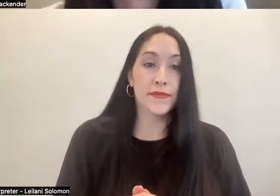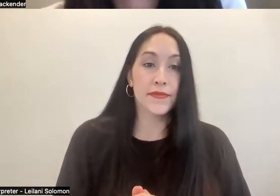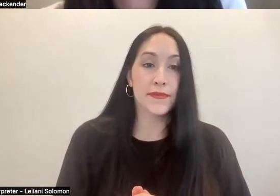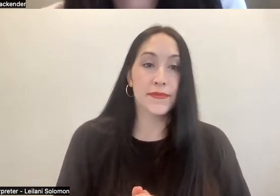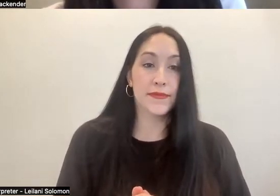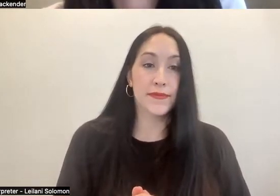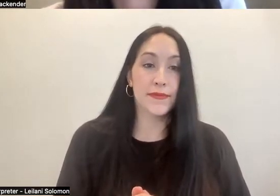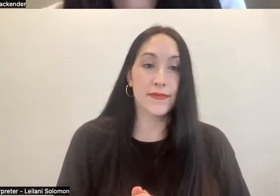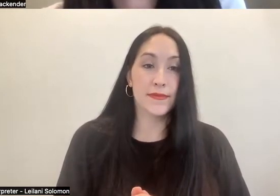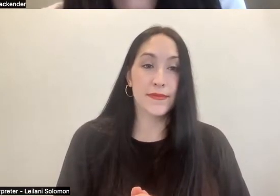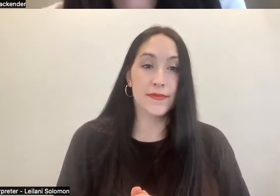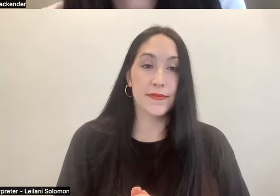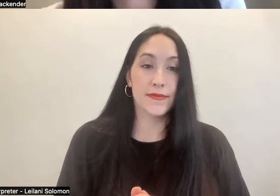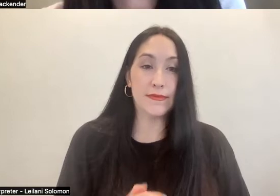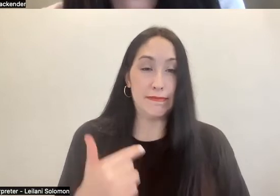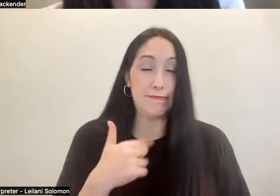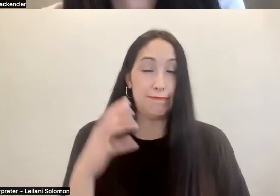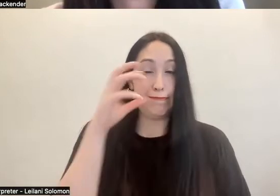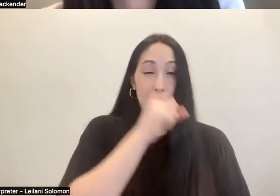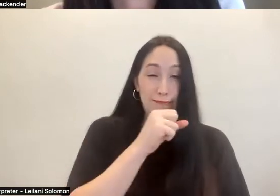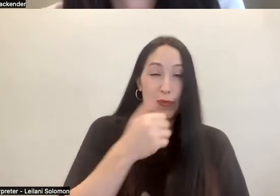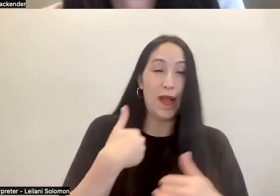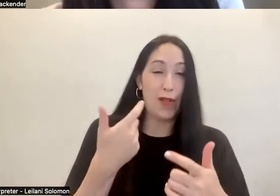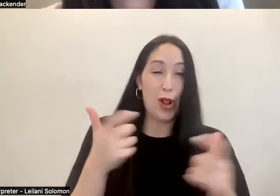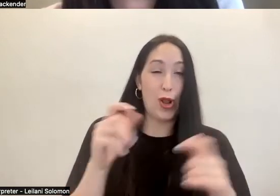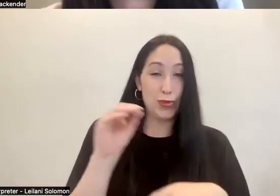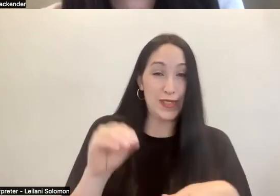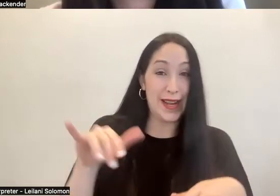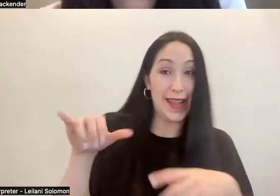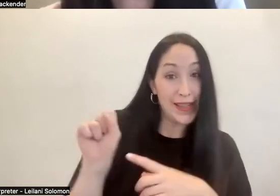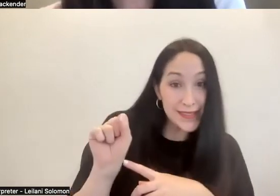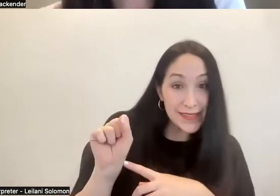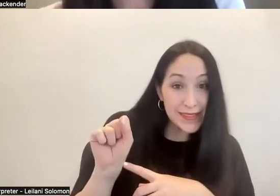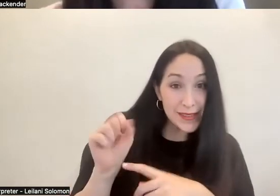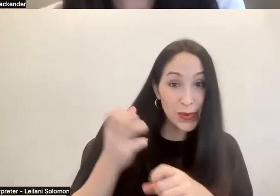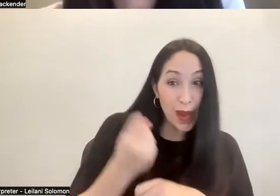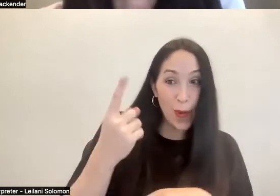Imagine a large percentage is going to say yes to get that 1 credit for attending the webinar.